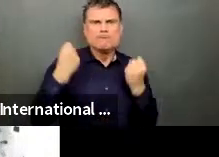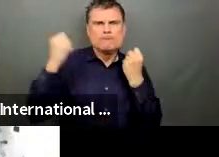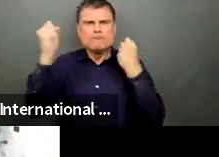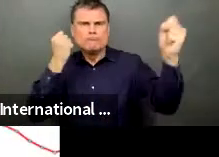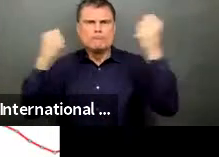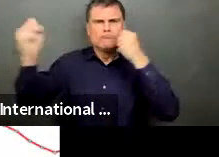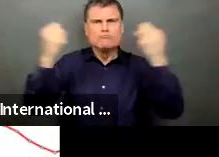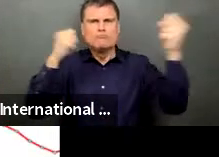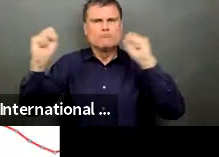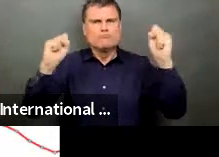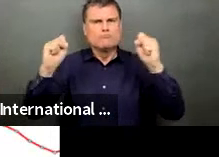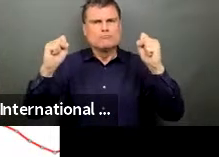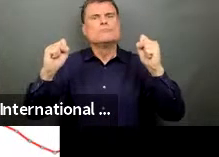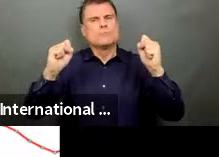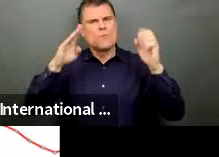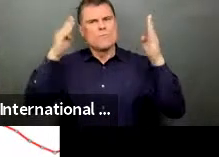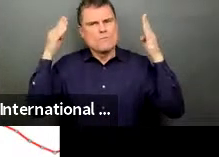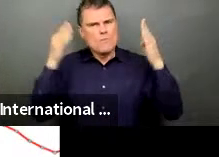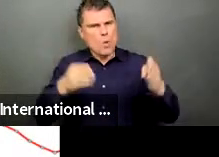please.